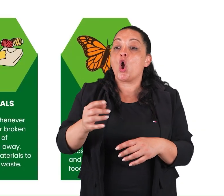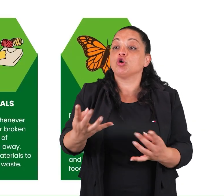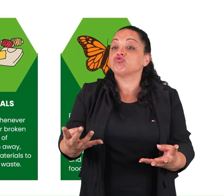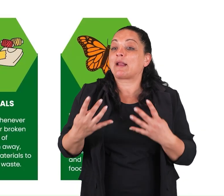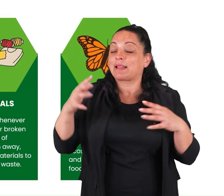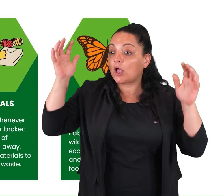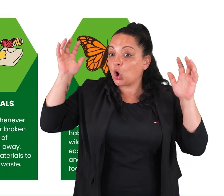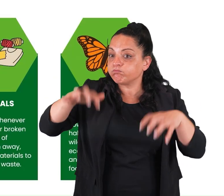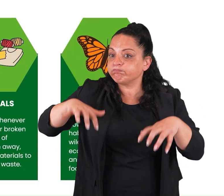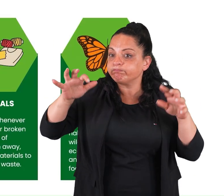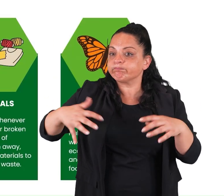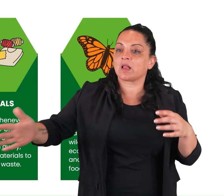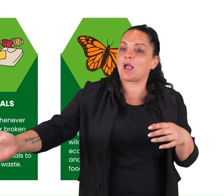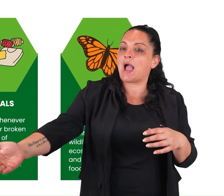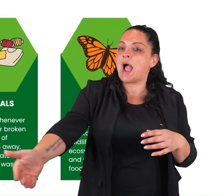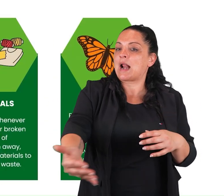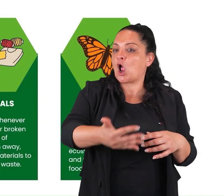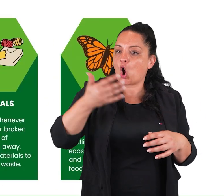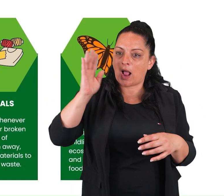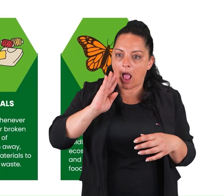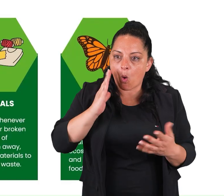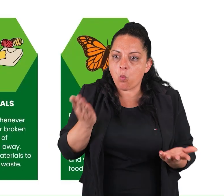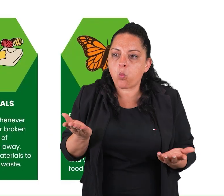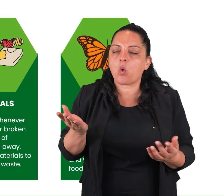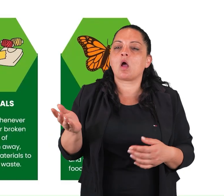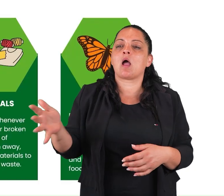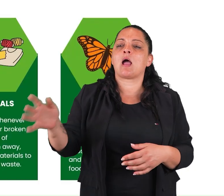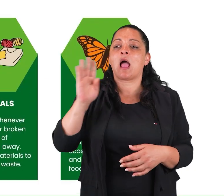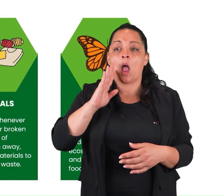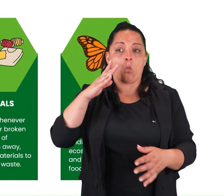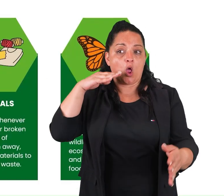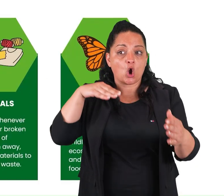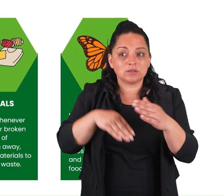for gathering or cleaning, conserving water,